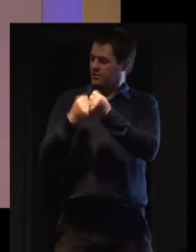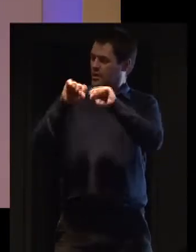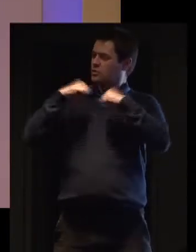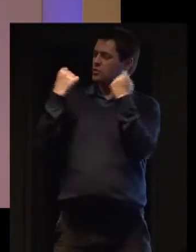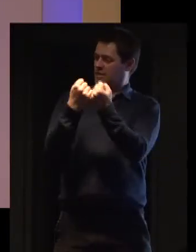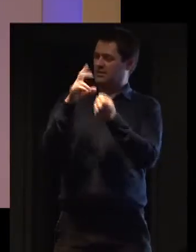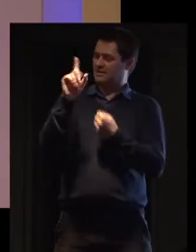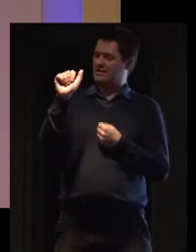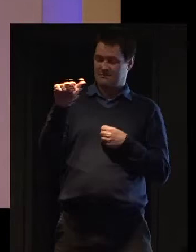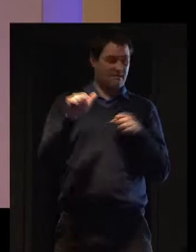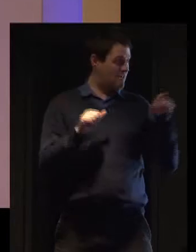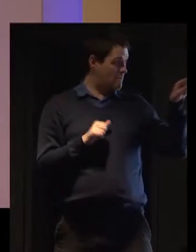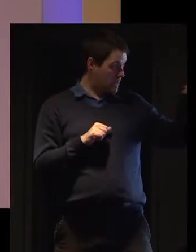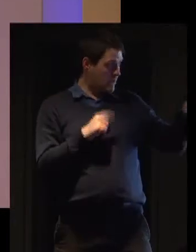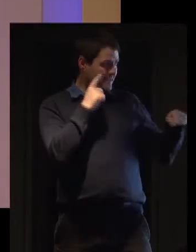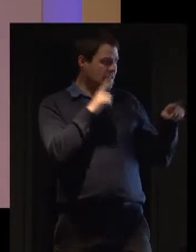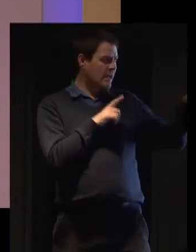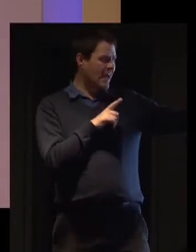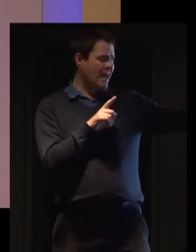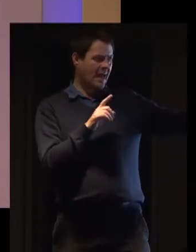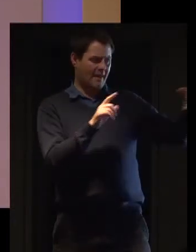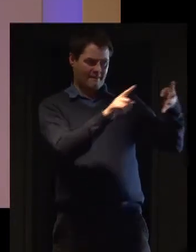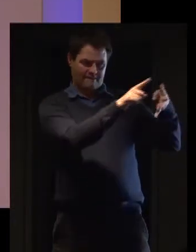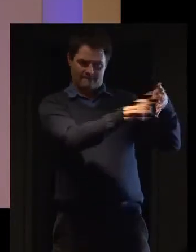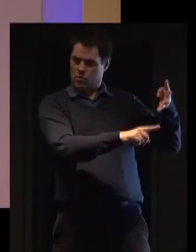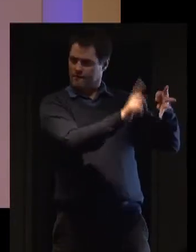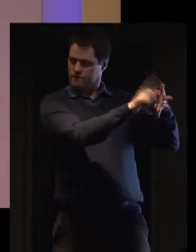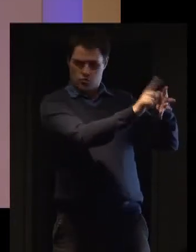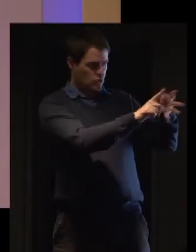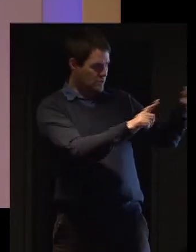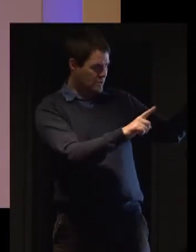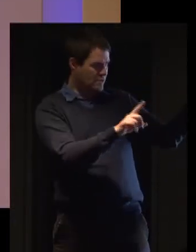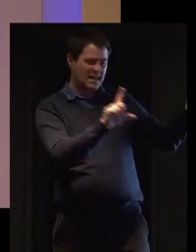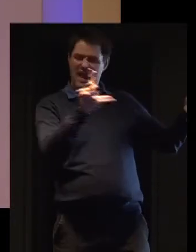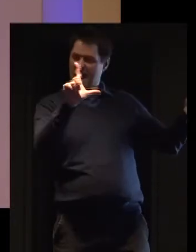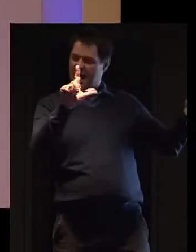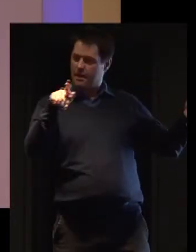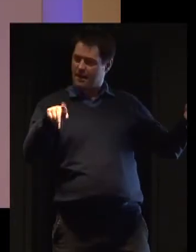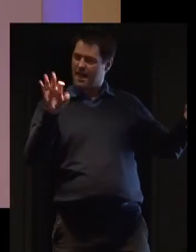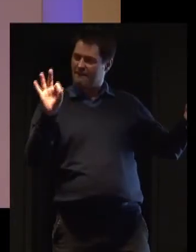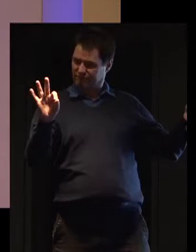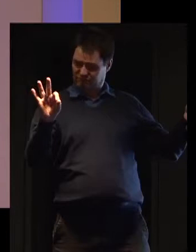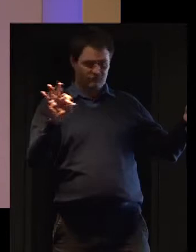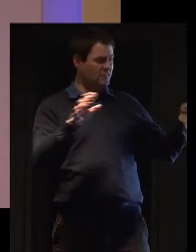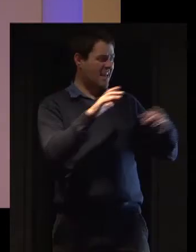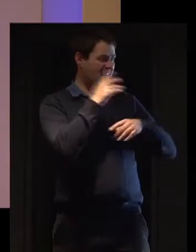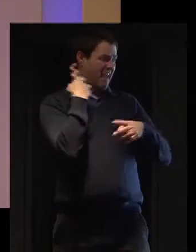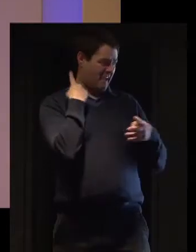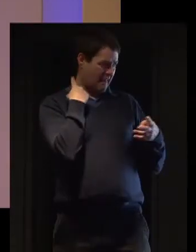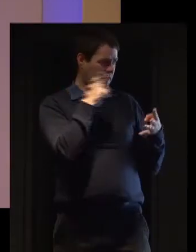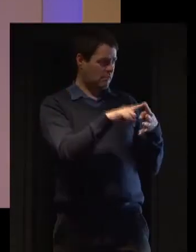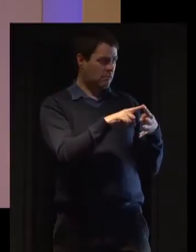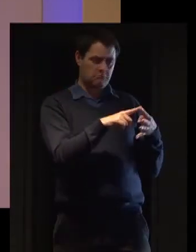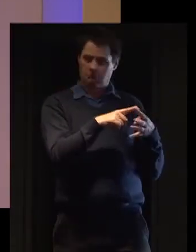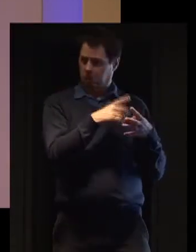England has been in place for many years, formerly known as NADS, National Association of Disabled Supporters, and